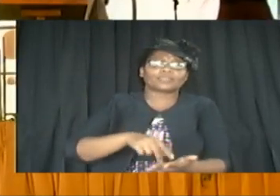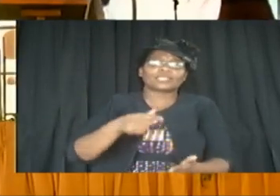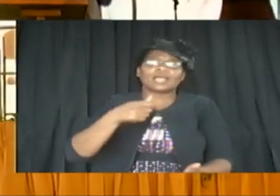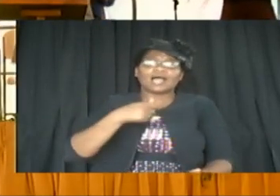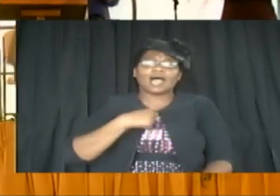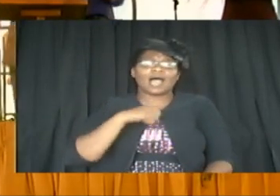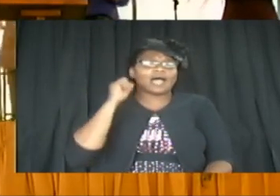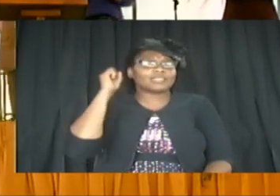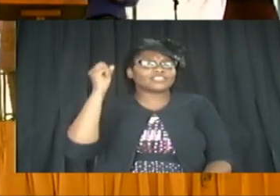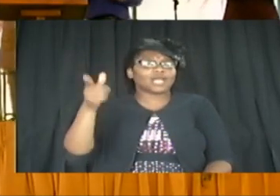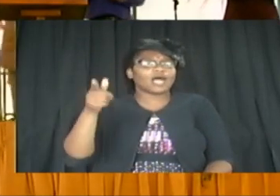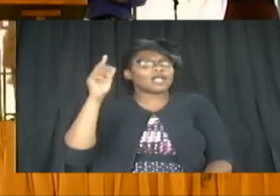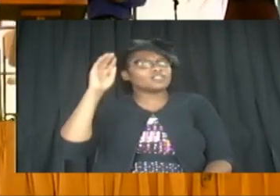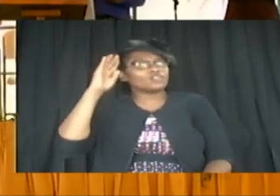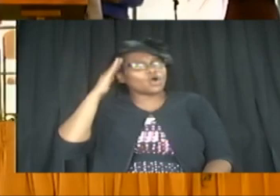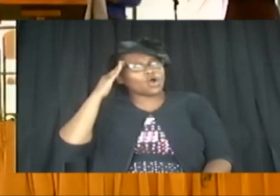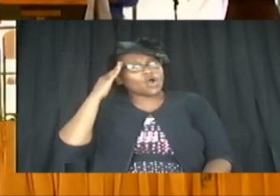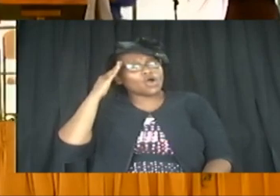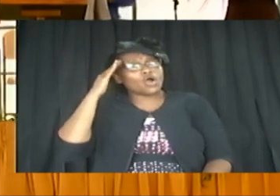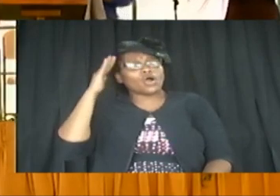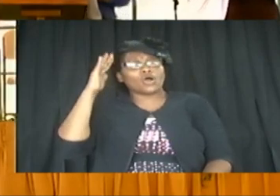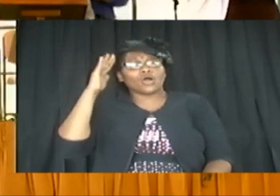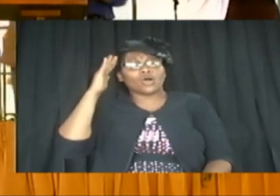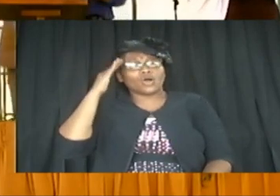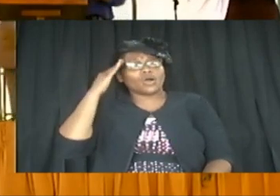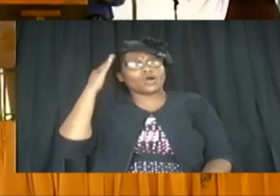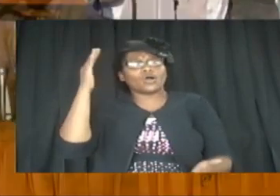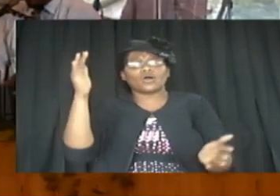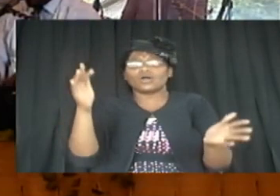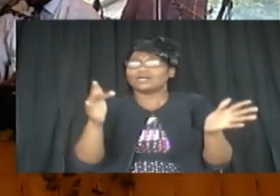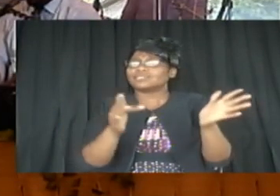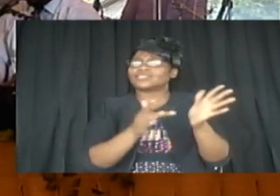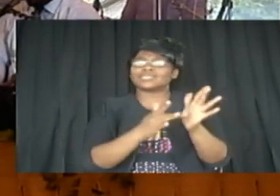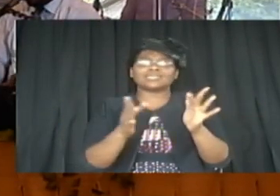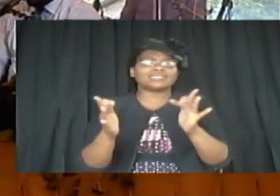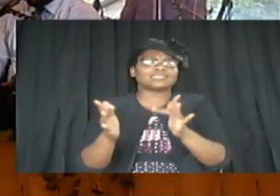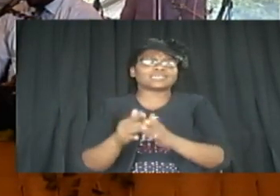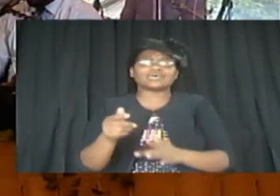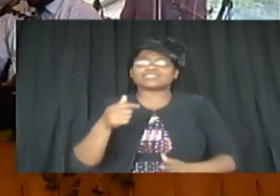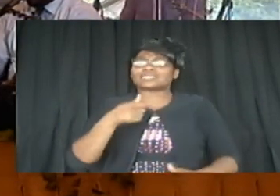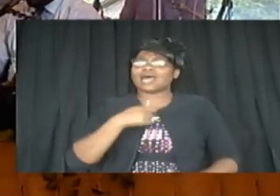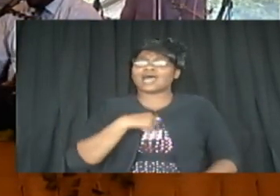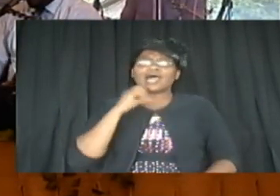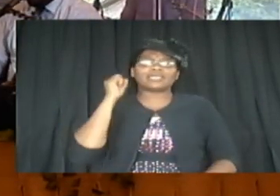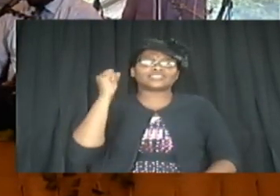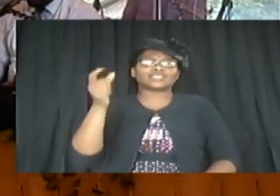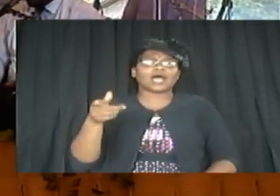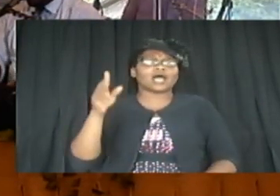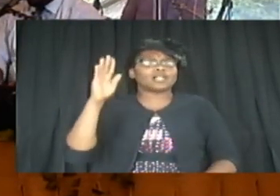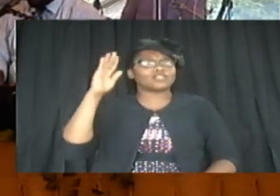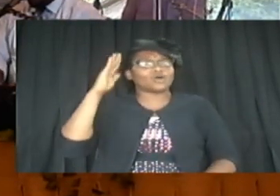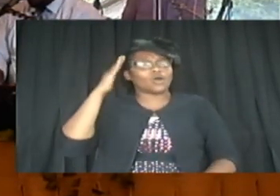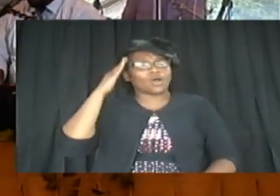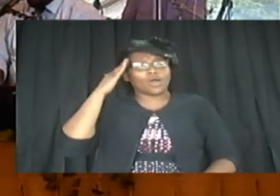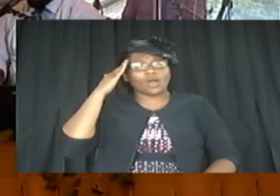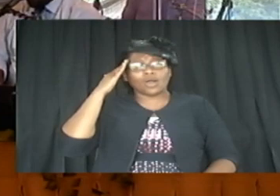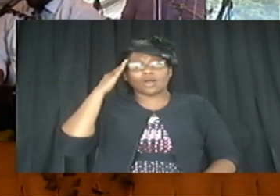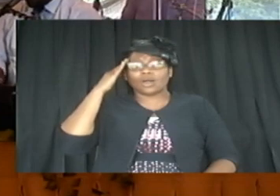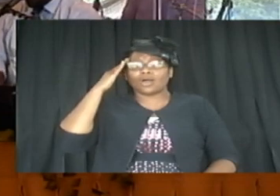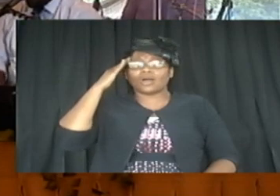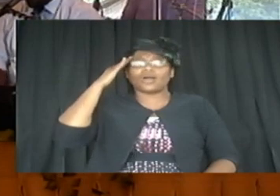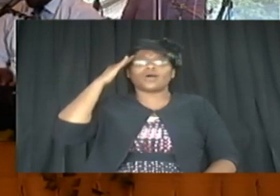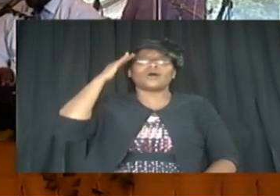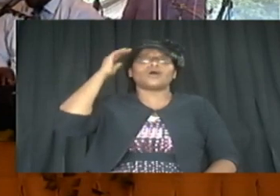shall know. I shall know. Oh God, I shall know him. I shall know.